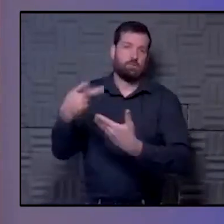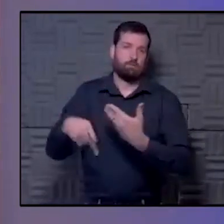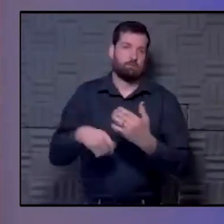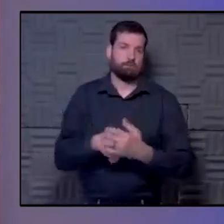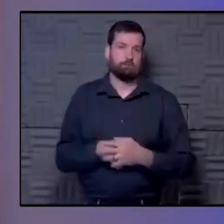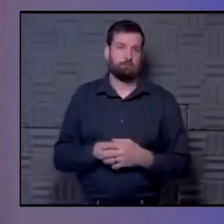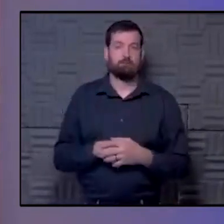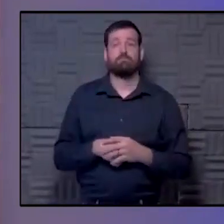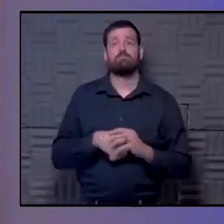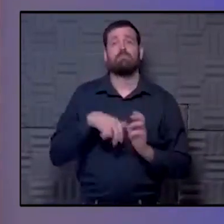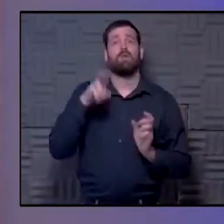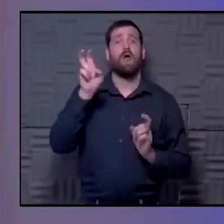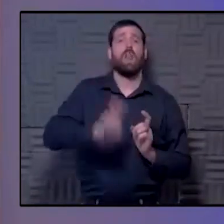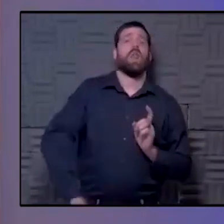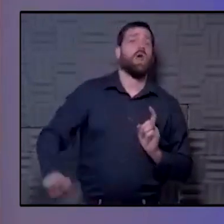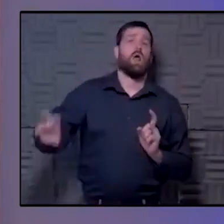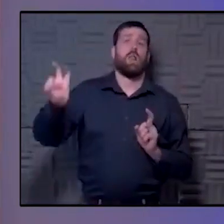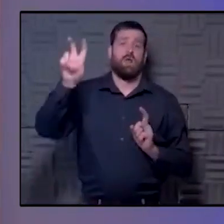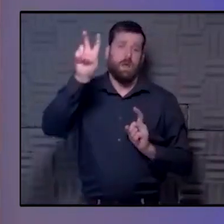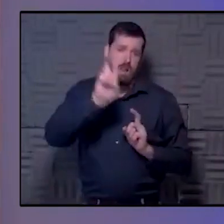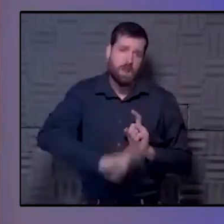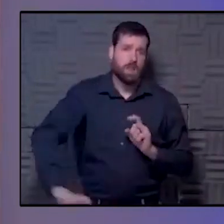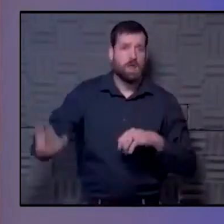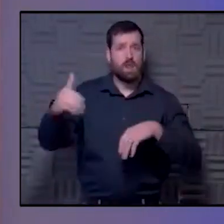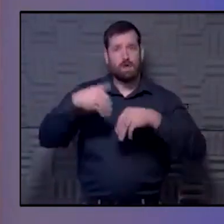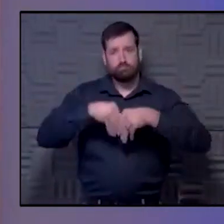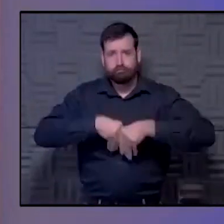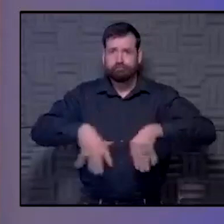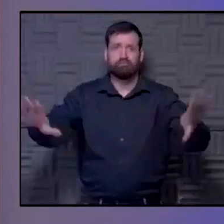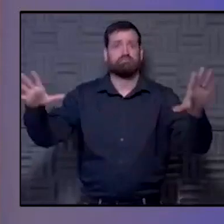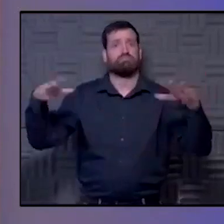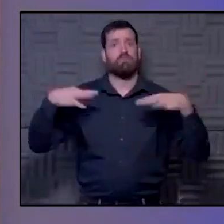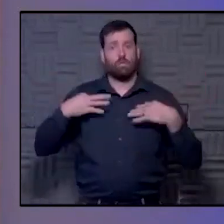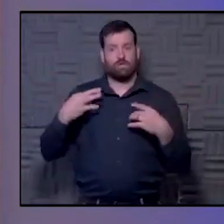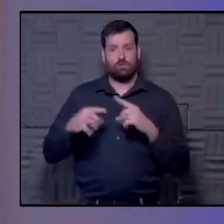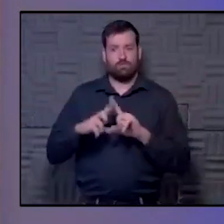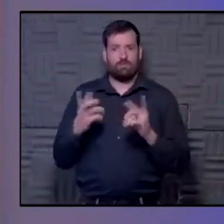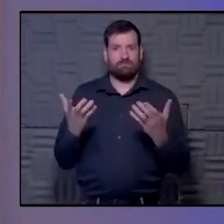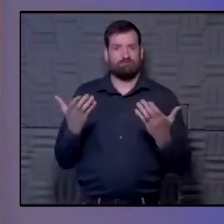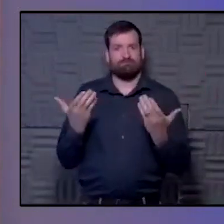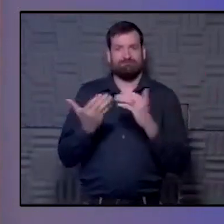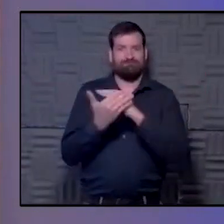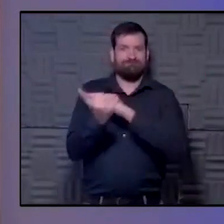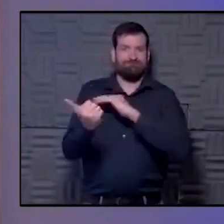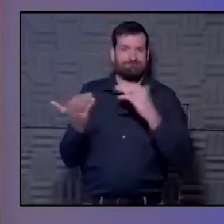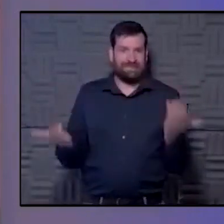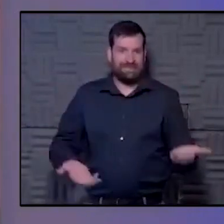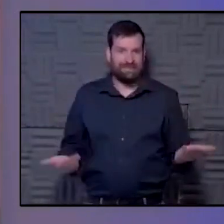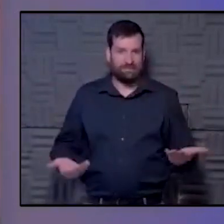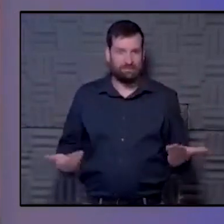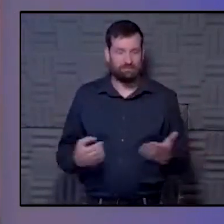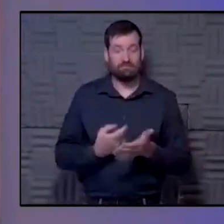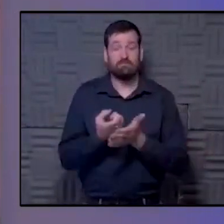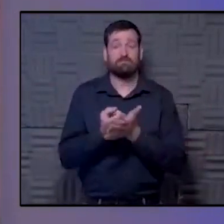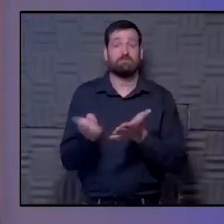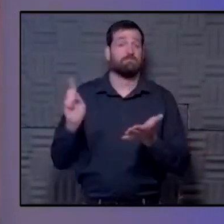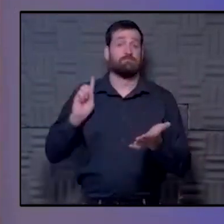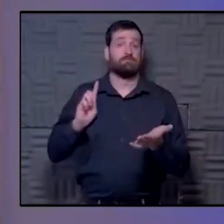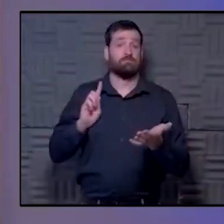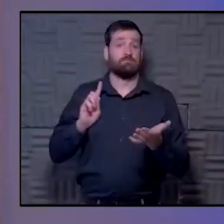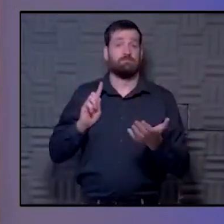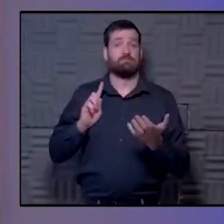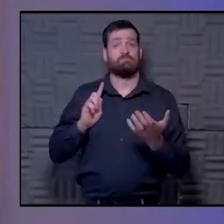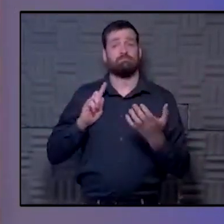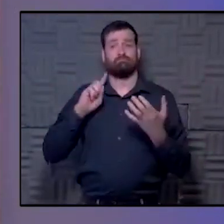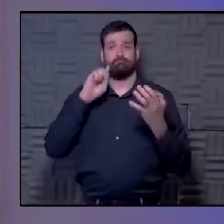though we've been traveling all over the place sending volunteers, we were called here in our own community. And so last week, we